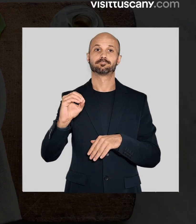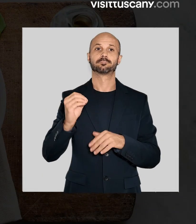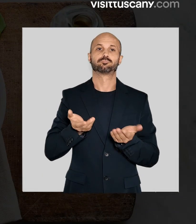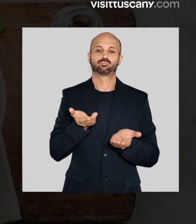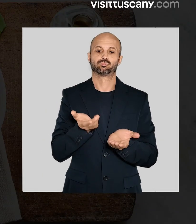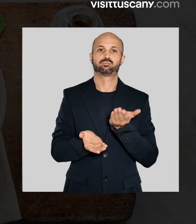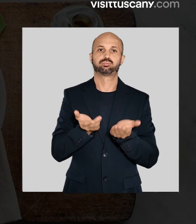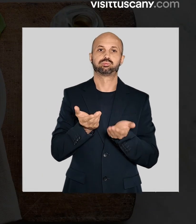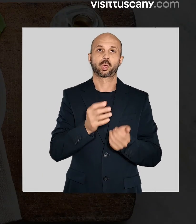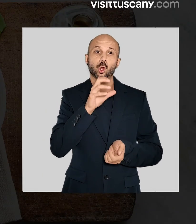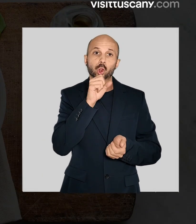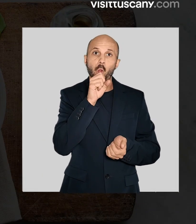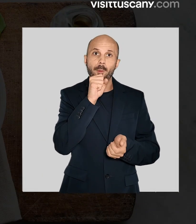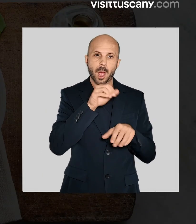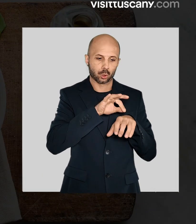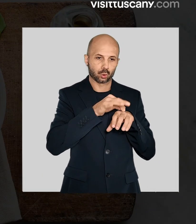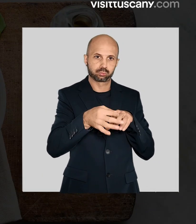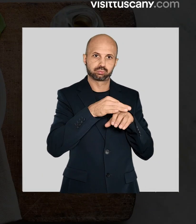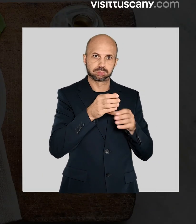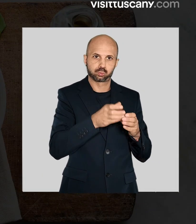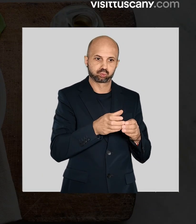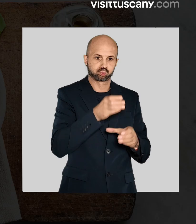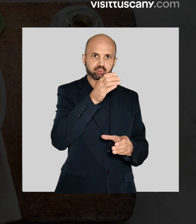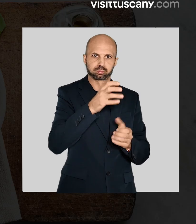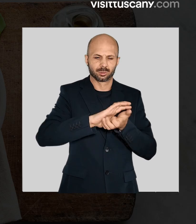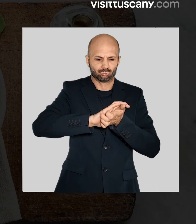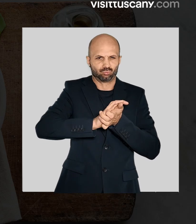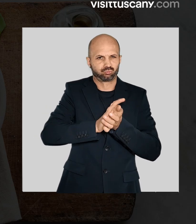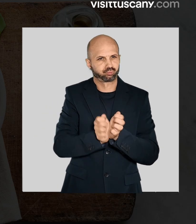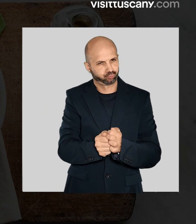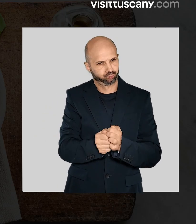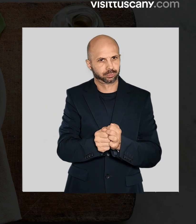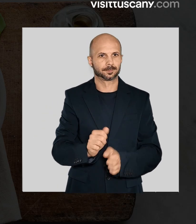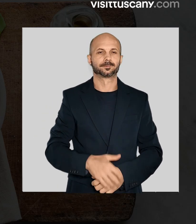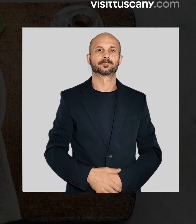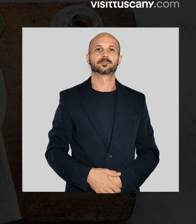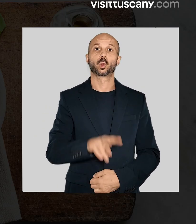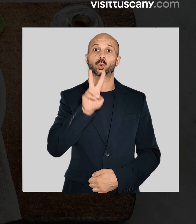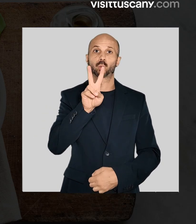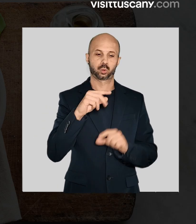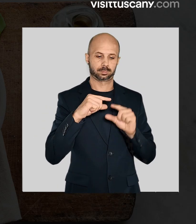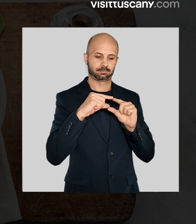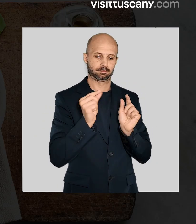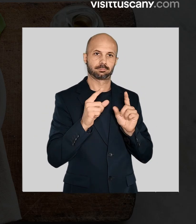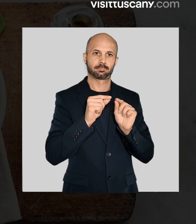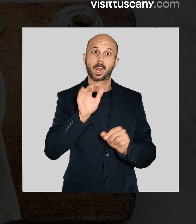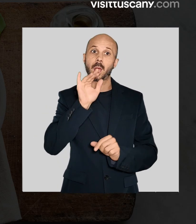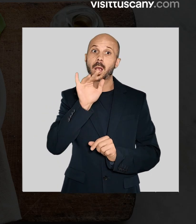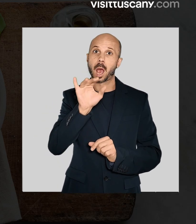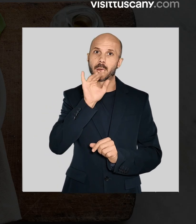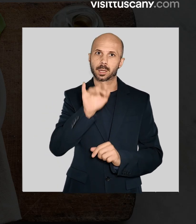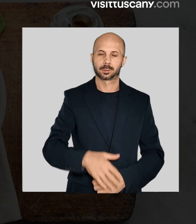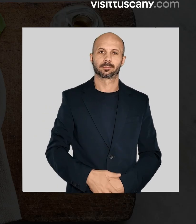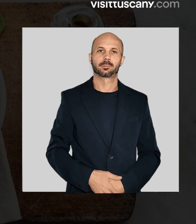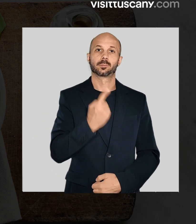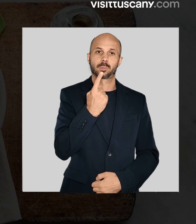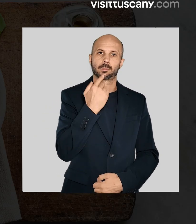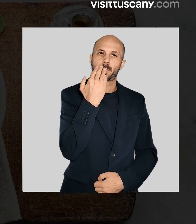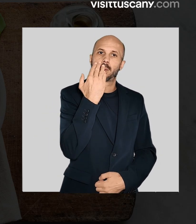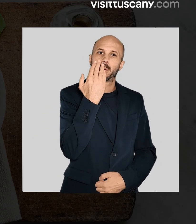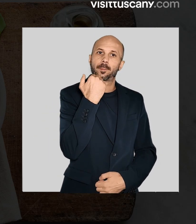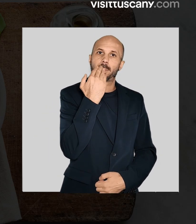Pappa al Pomodoro. Ingredients: 800 grams of peeled canned tomatoes, crushed,